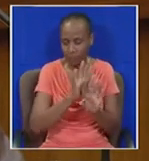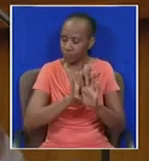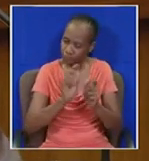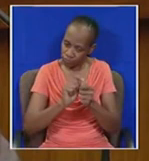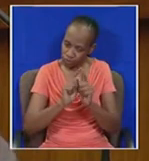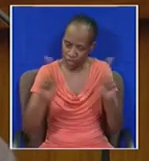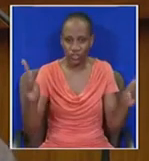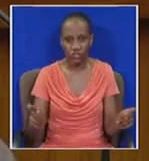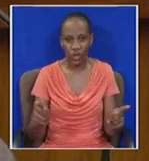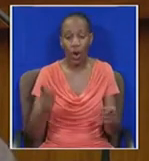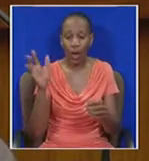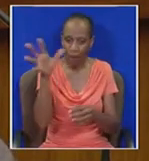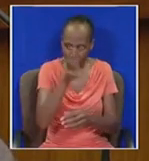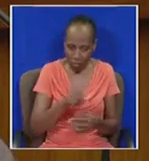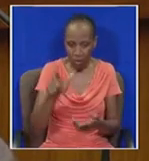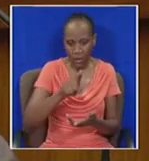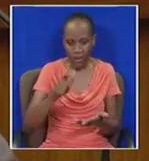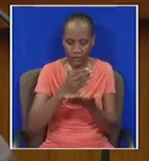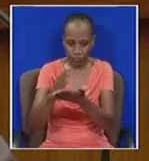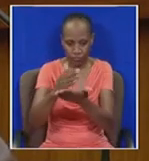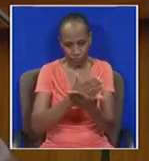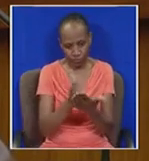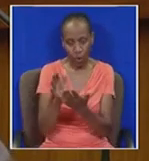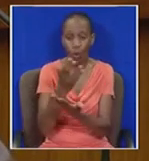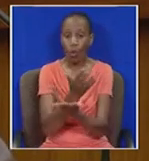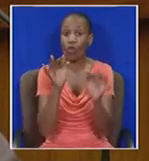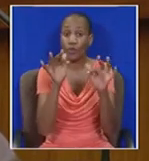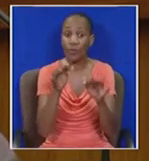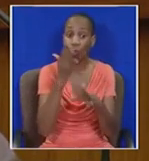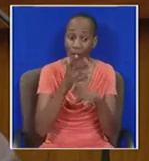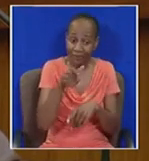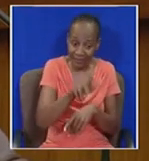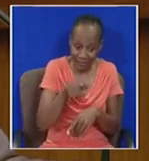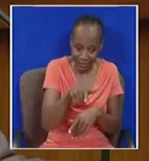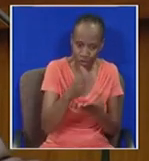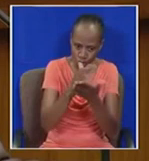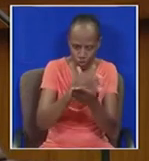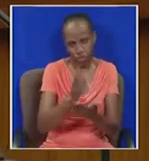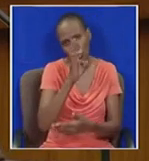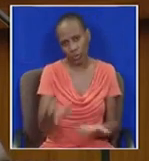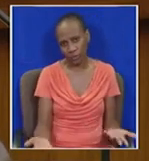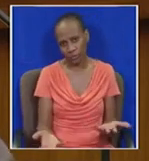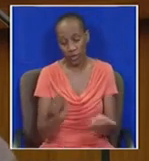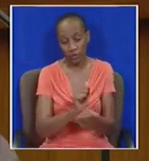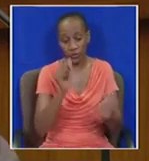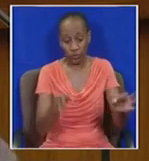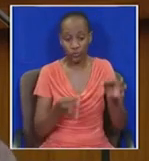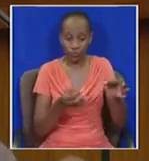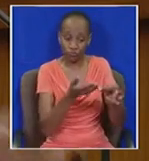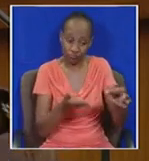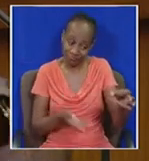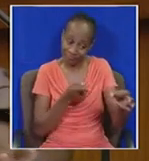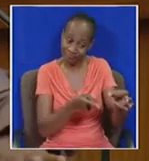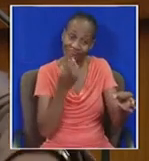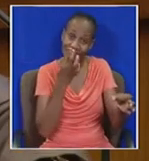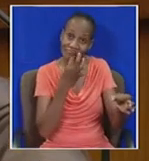be redivided amongst those who work it to banish famine and land hunger." The Freedom Charter places